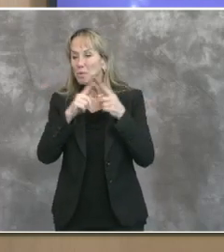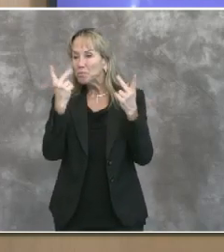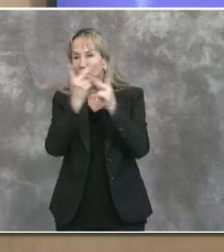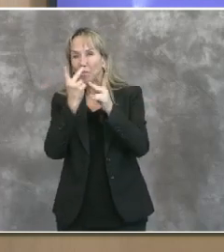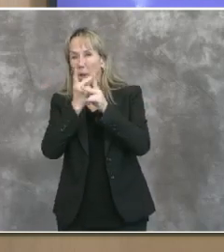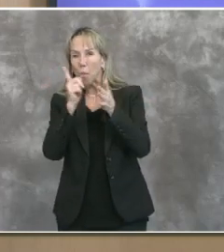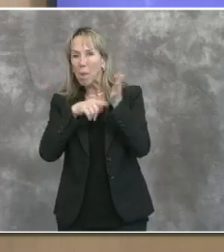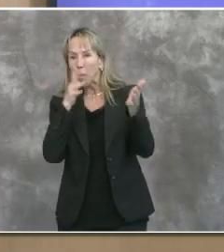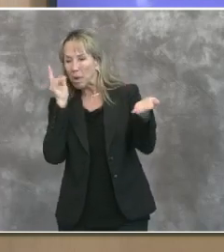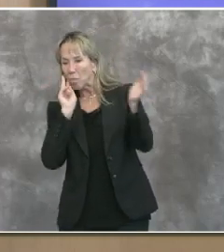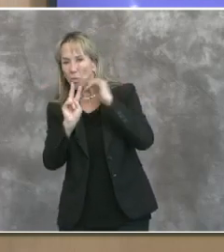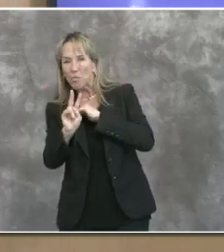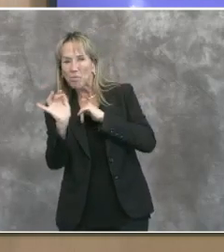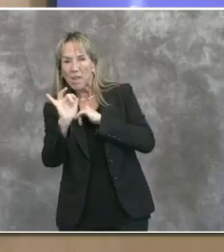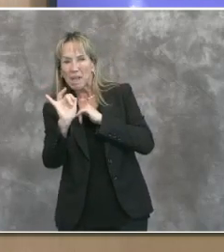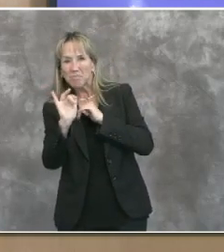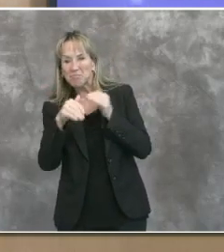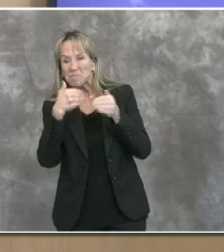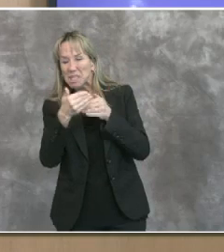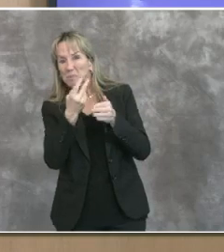like in the coming weeks and months.